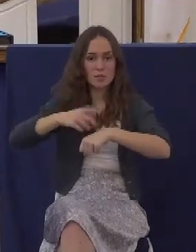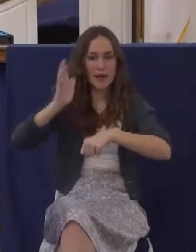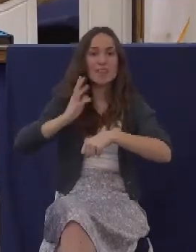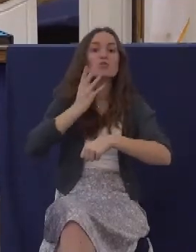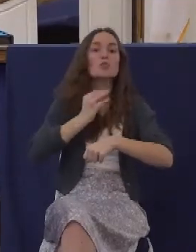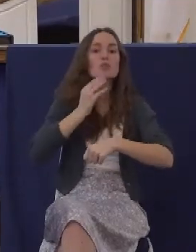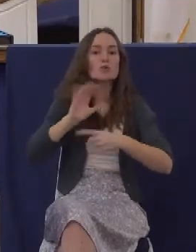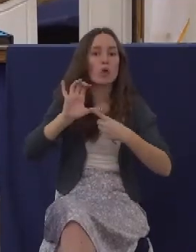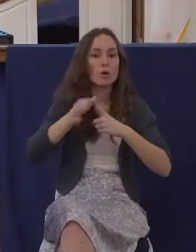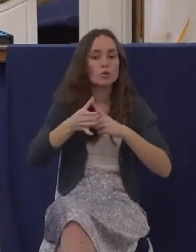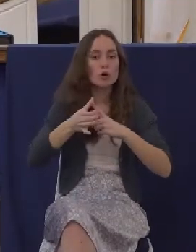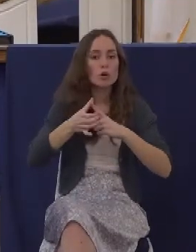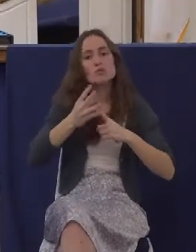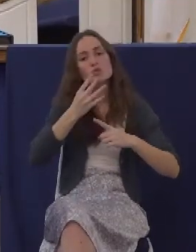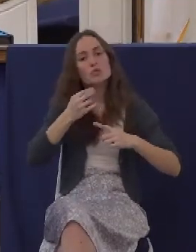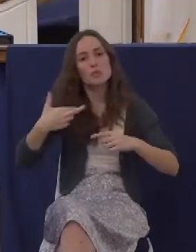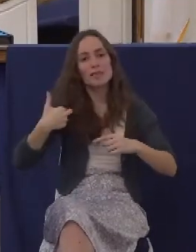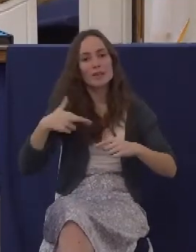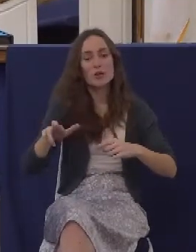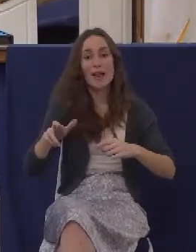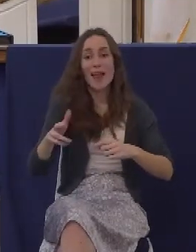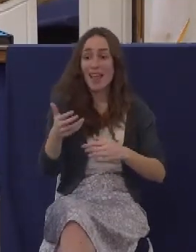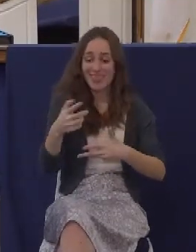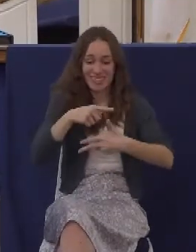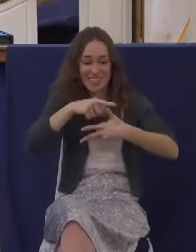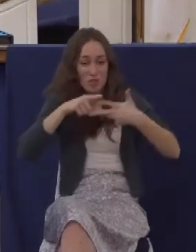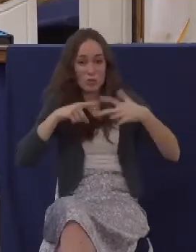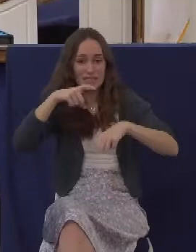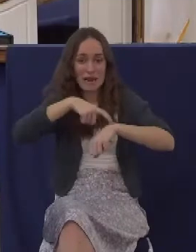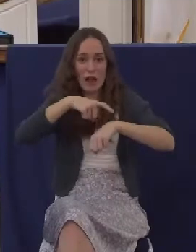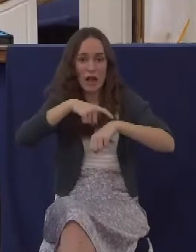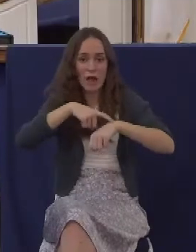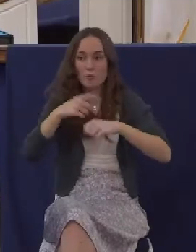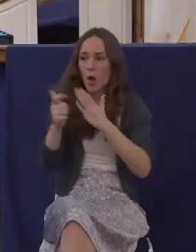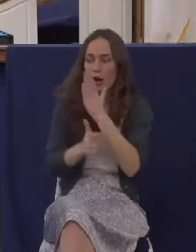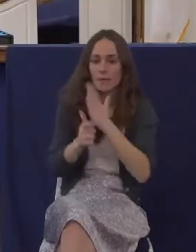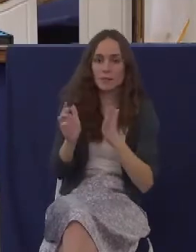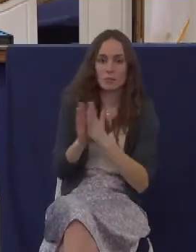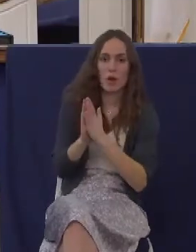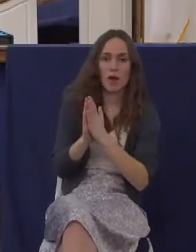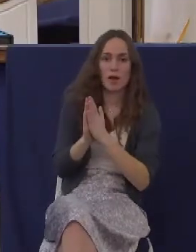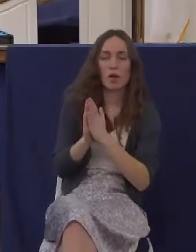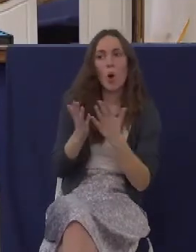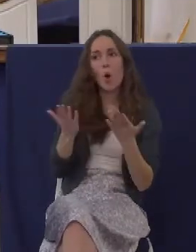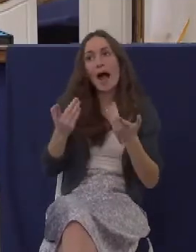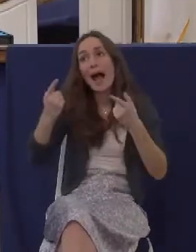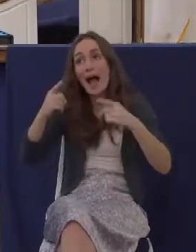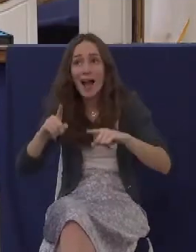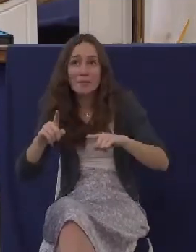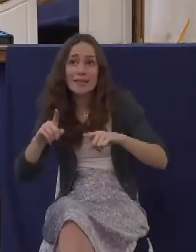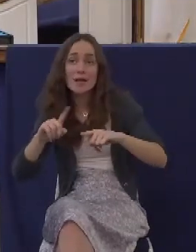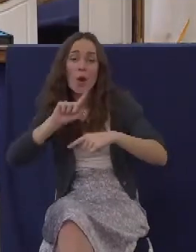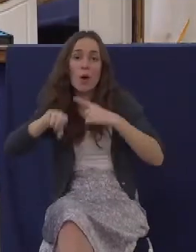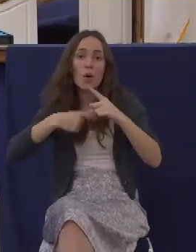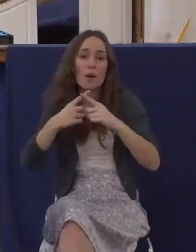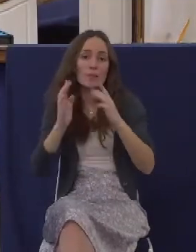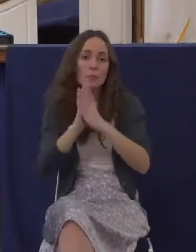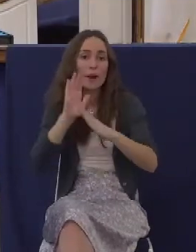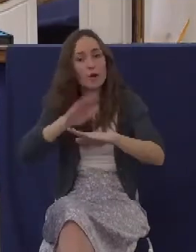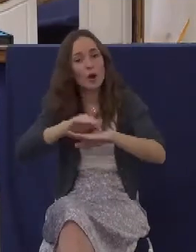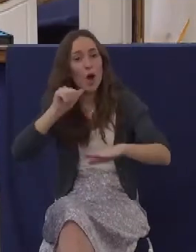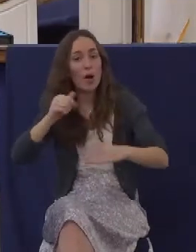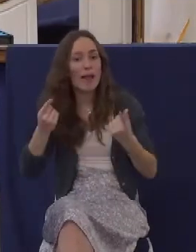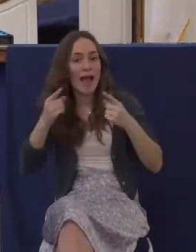just so happened, and by the way, they knew those times very well. It just so happened that when the call of prayer came, the Pharisees happened to be in the